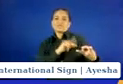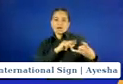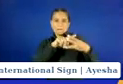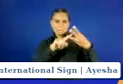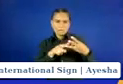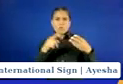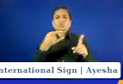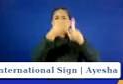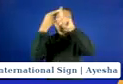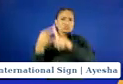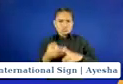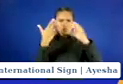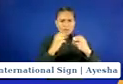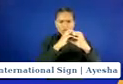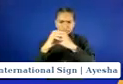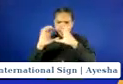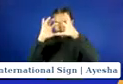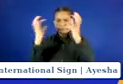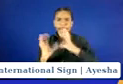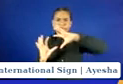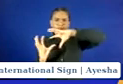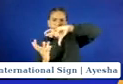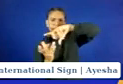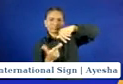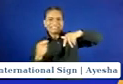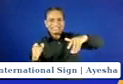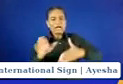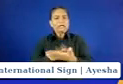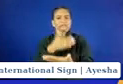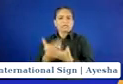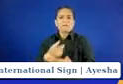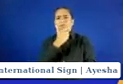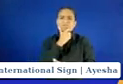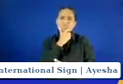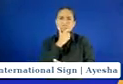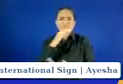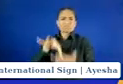to hear. Also note that we have sign language interpretation